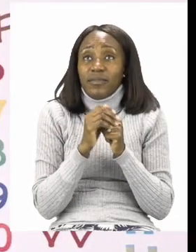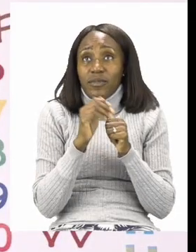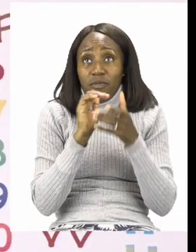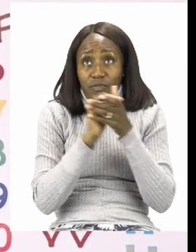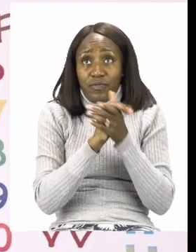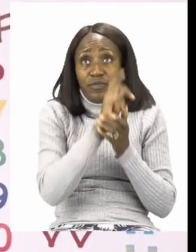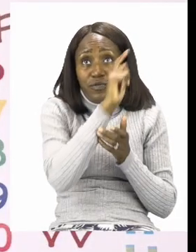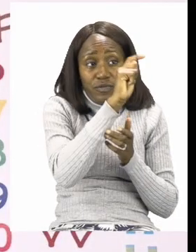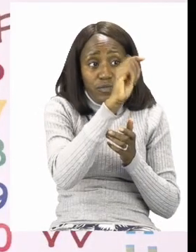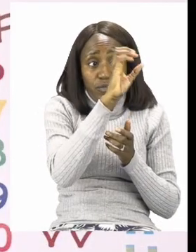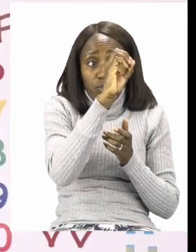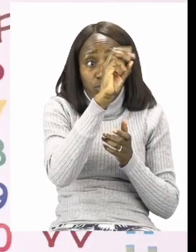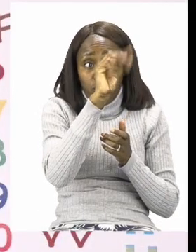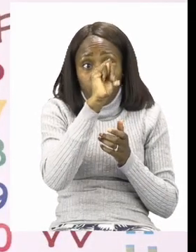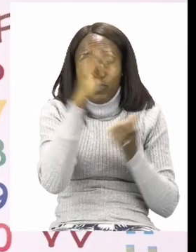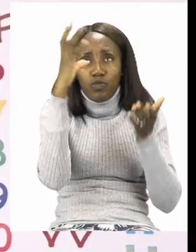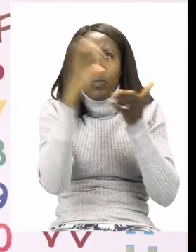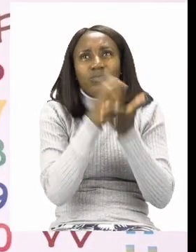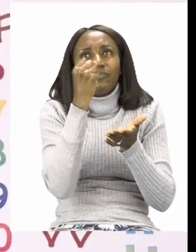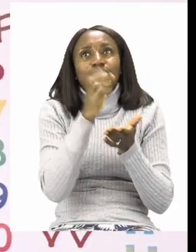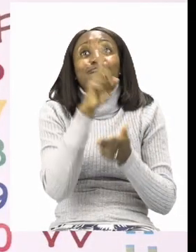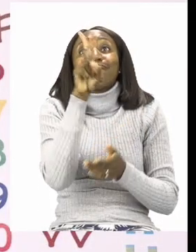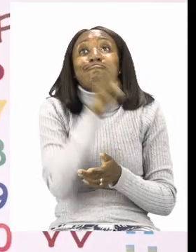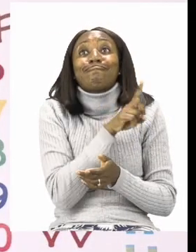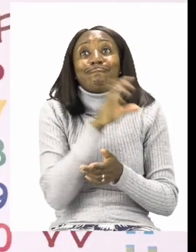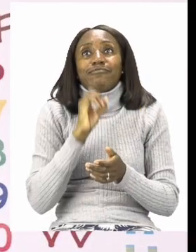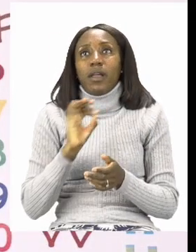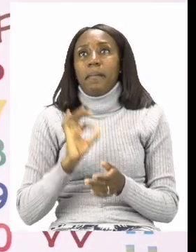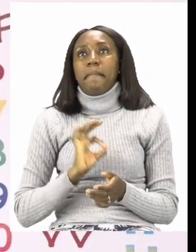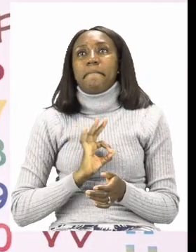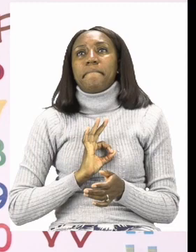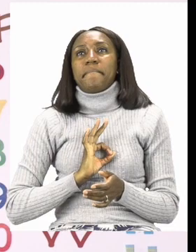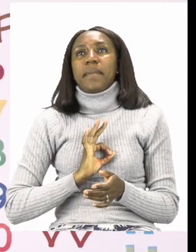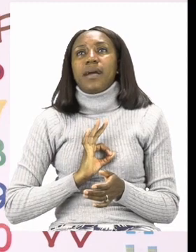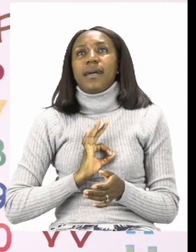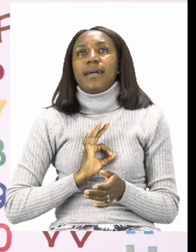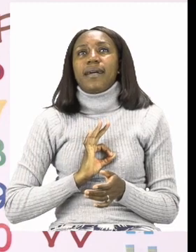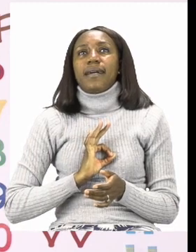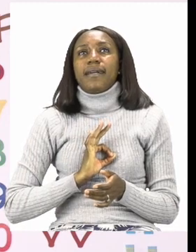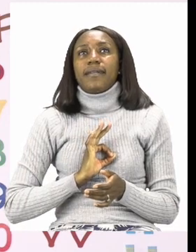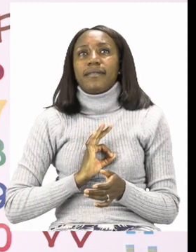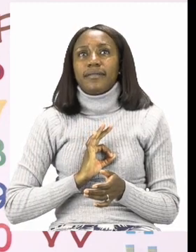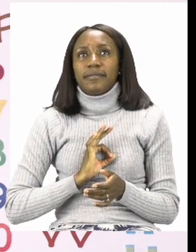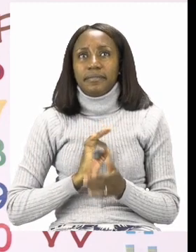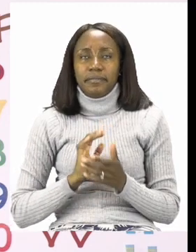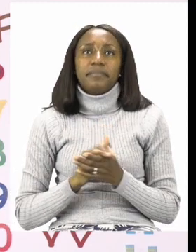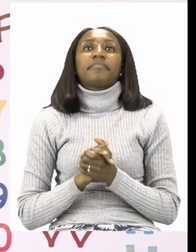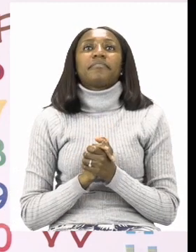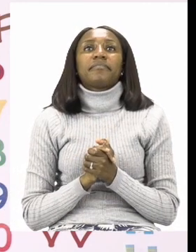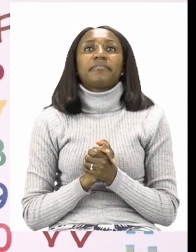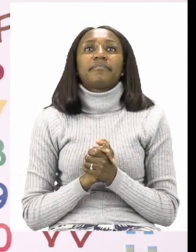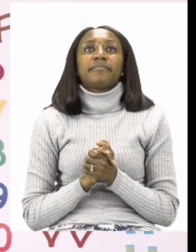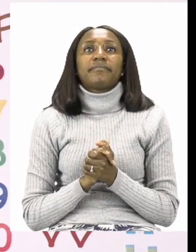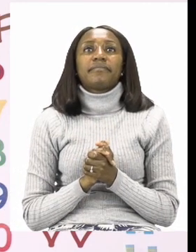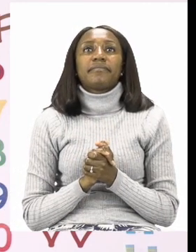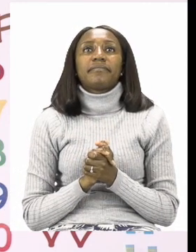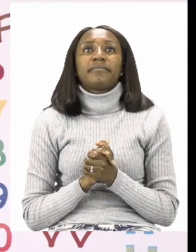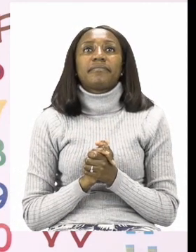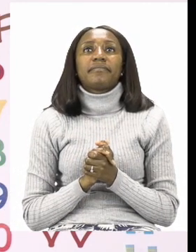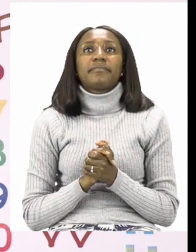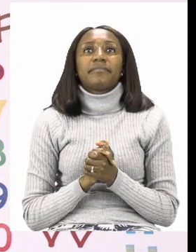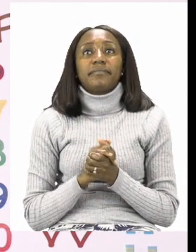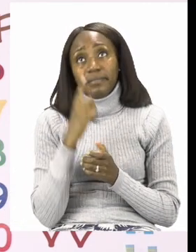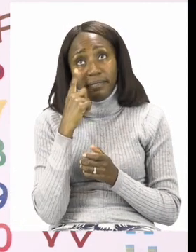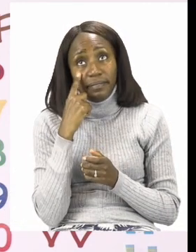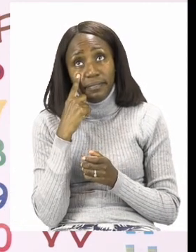Tom won 10 medals. So we write that on the board. So